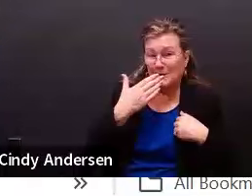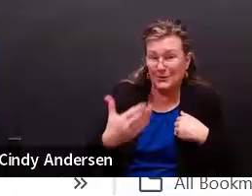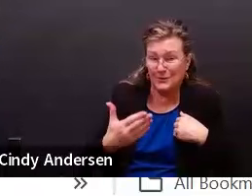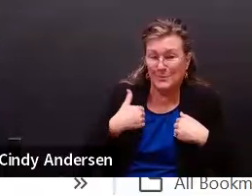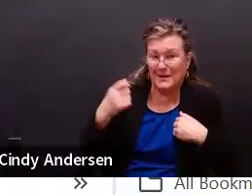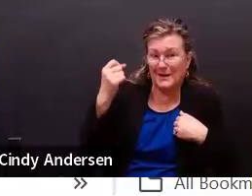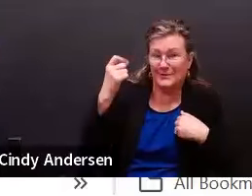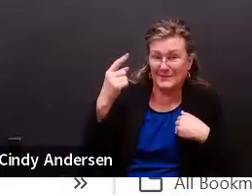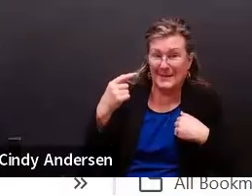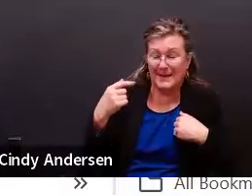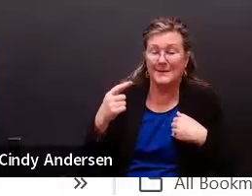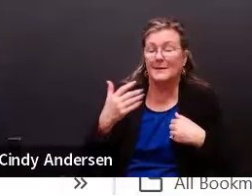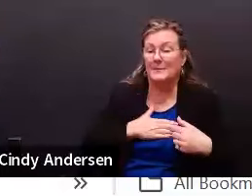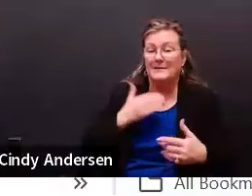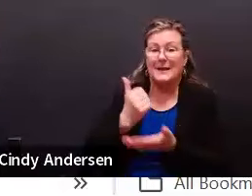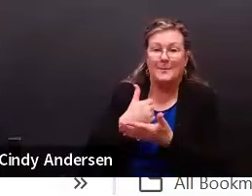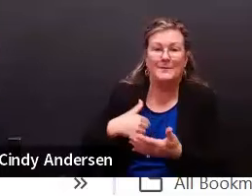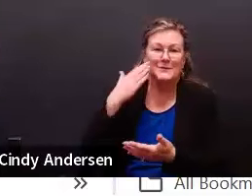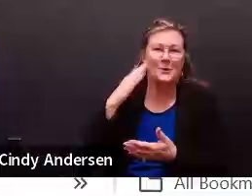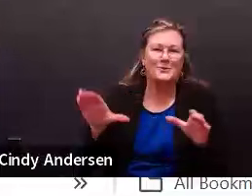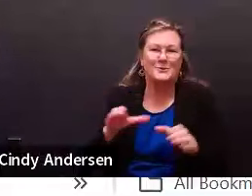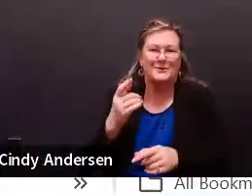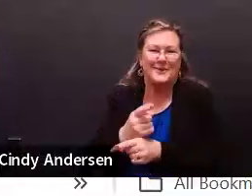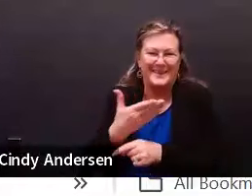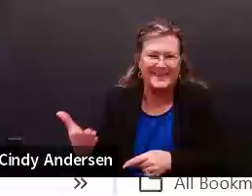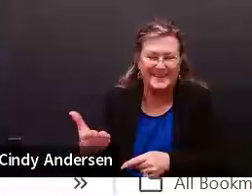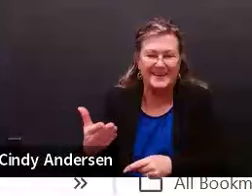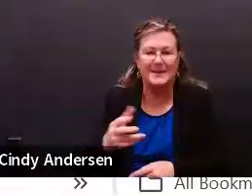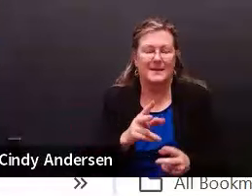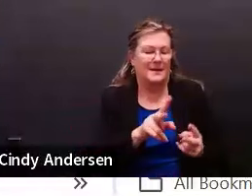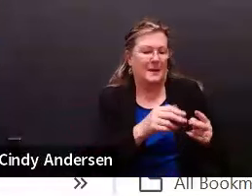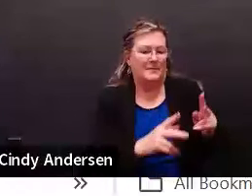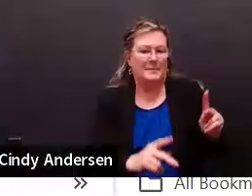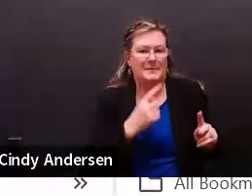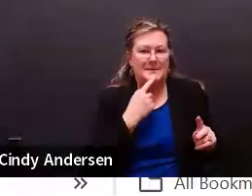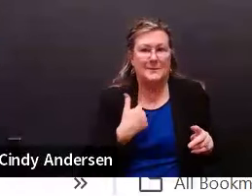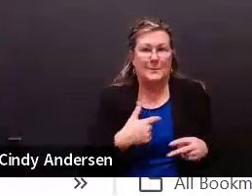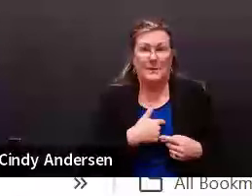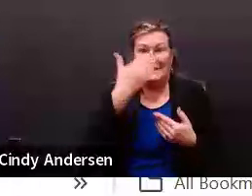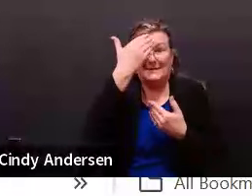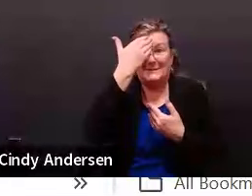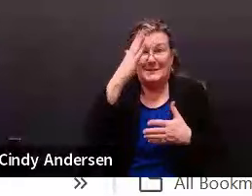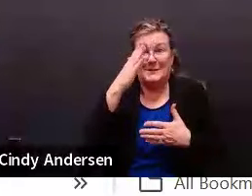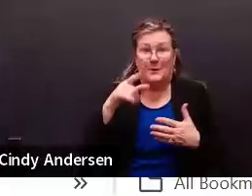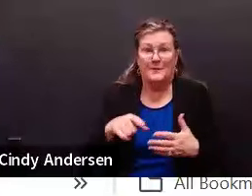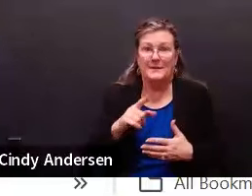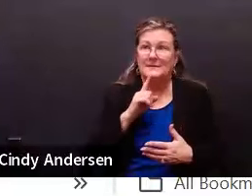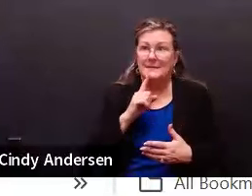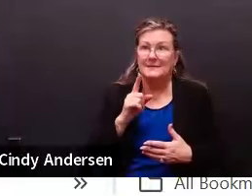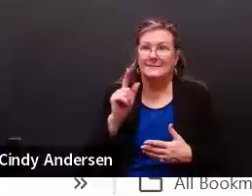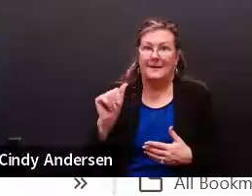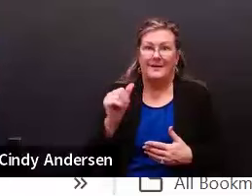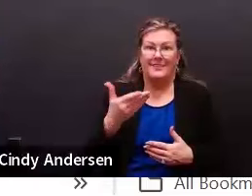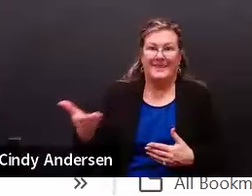Please help us know that we're doing the right thing. And then I have seen a couple people say like, we didn't even really know this was a thing. So,